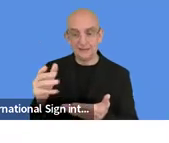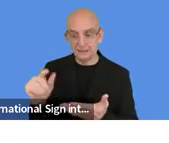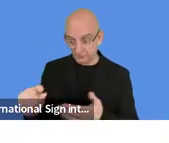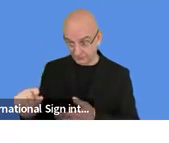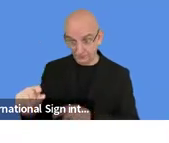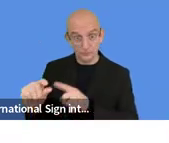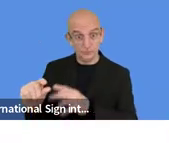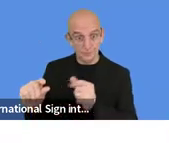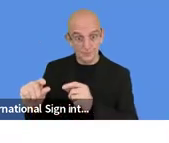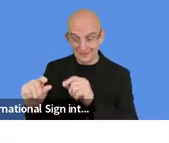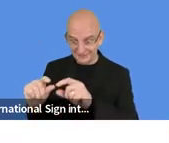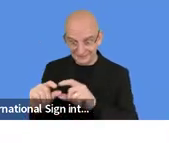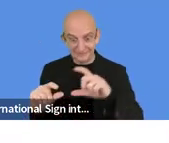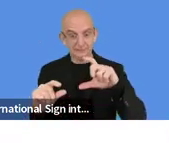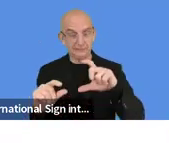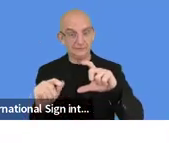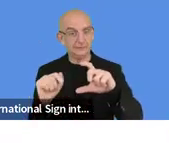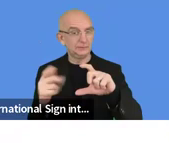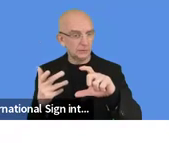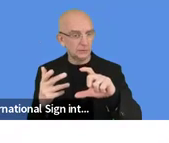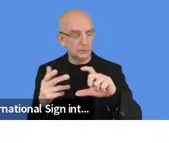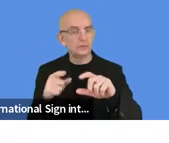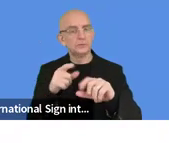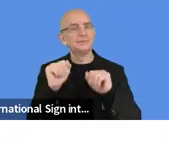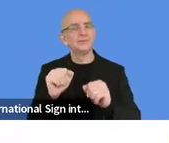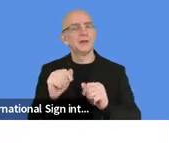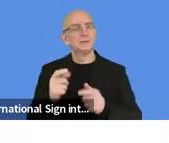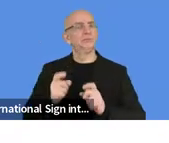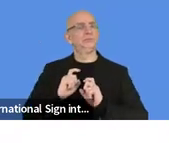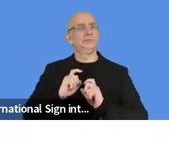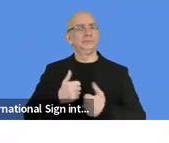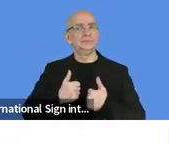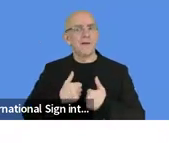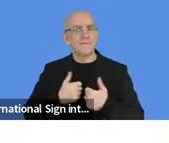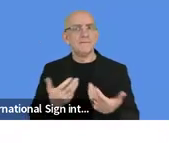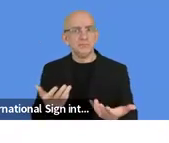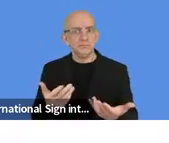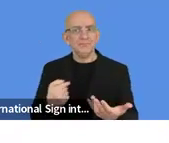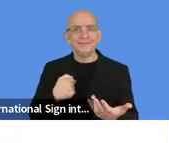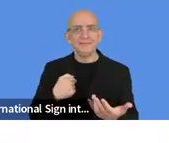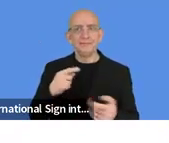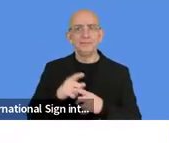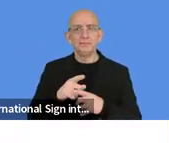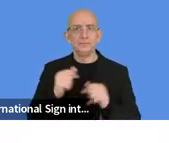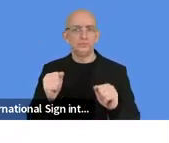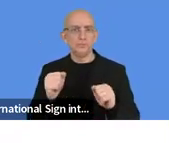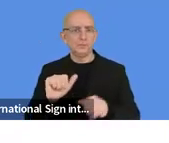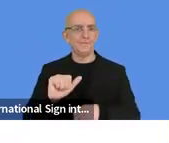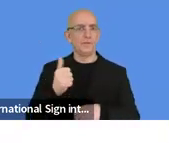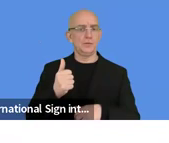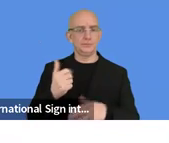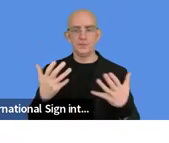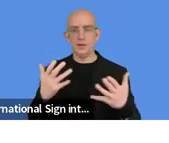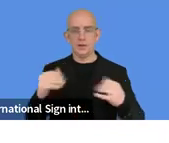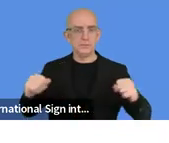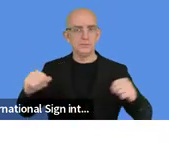of success when you make that first sale. I remember the first time someone bought a course that I made online, it made